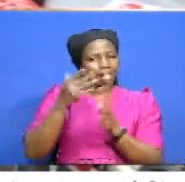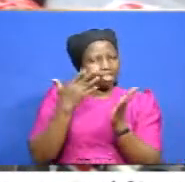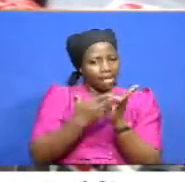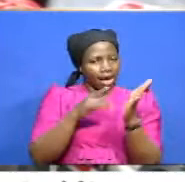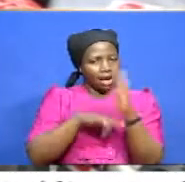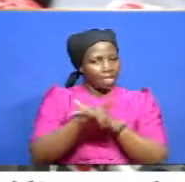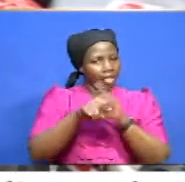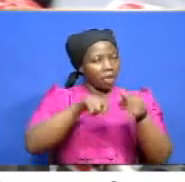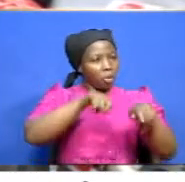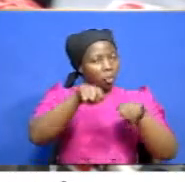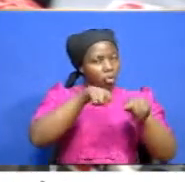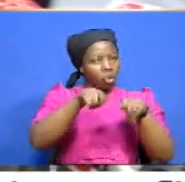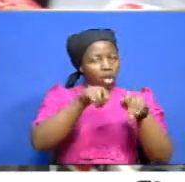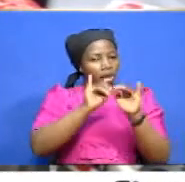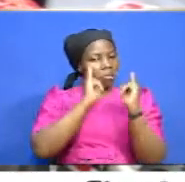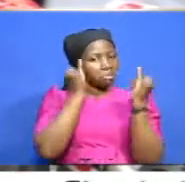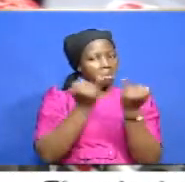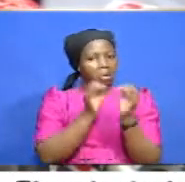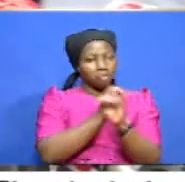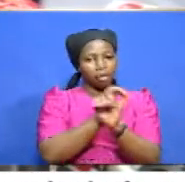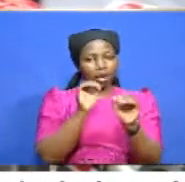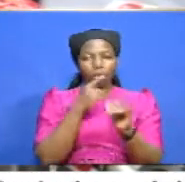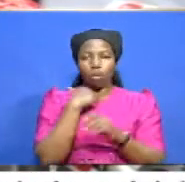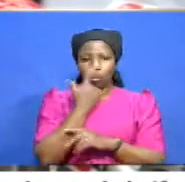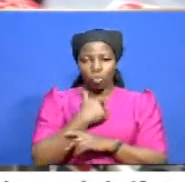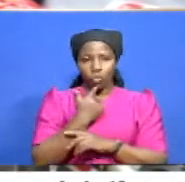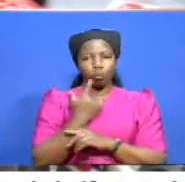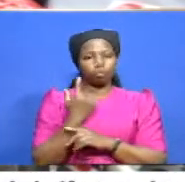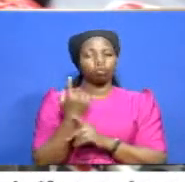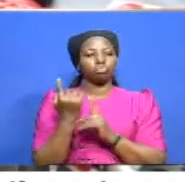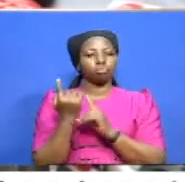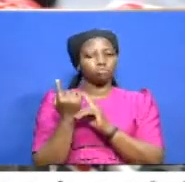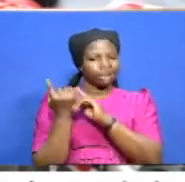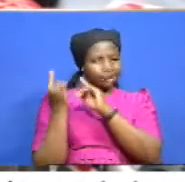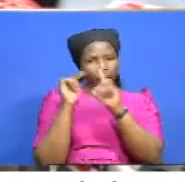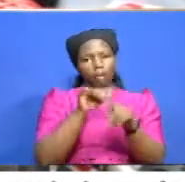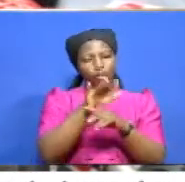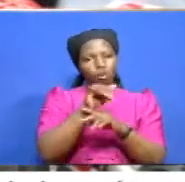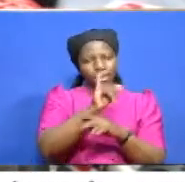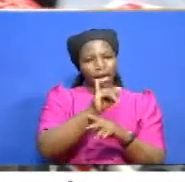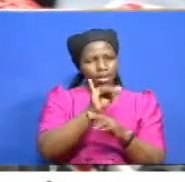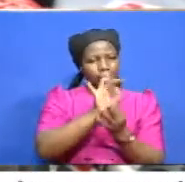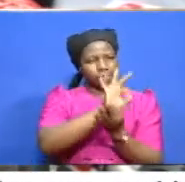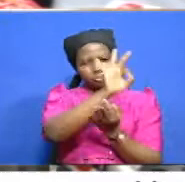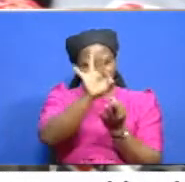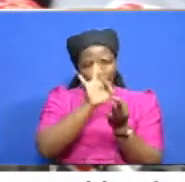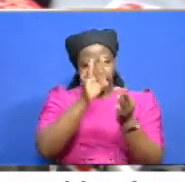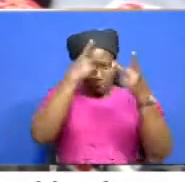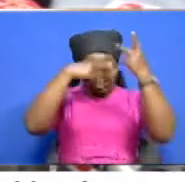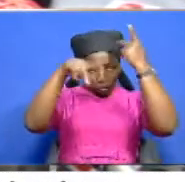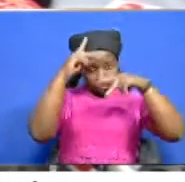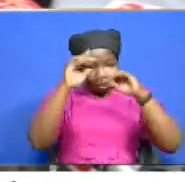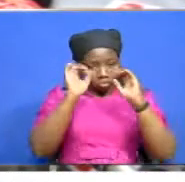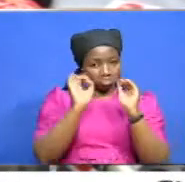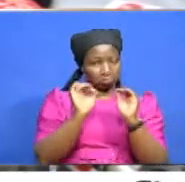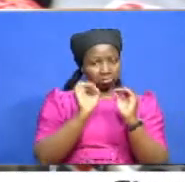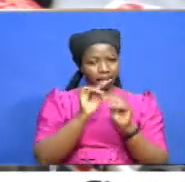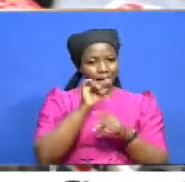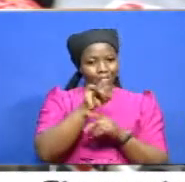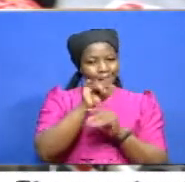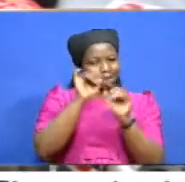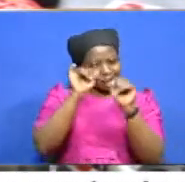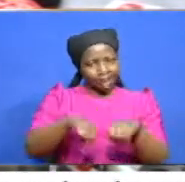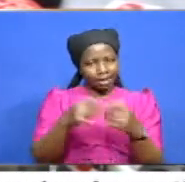regulatory bodies who is not necessarily coming from that particular profession stands to